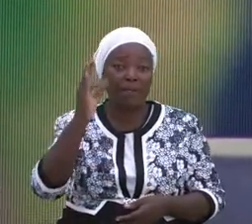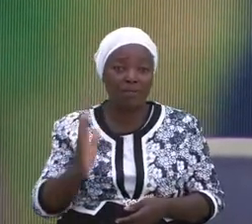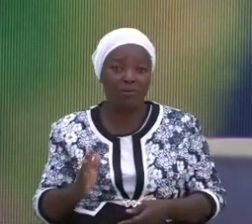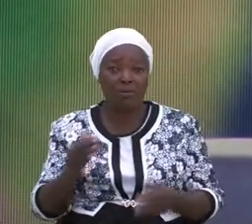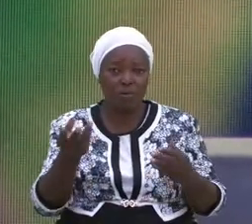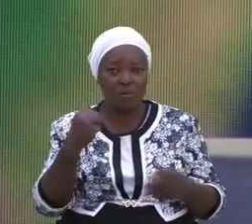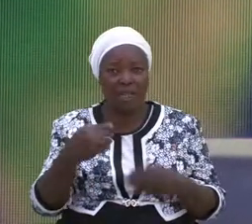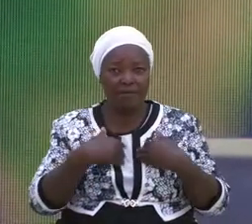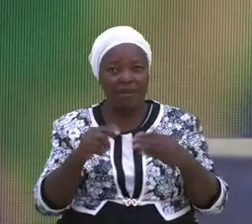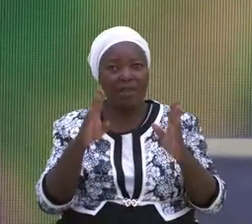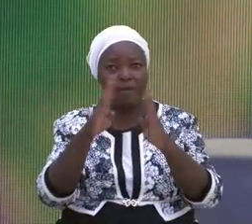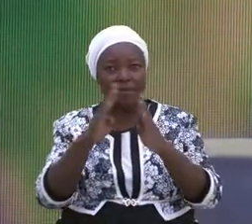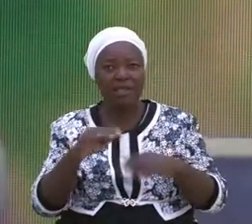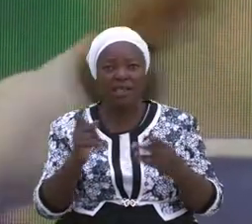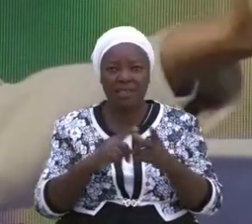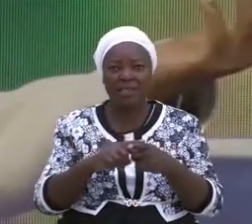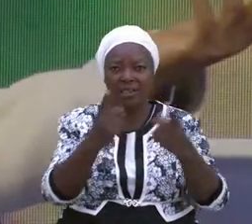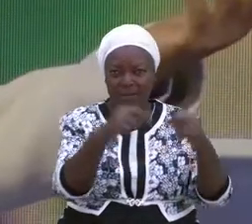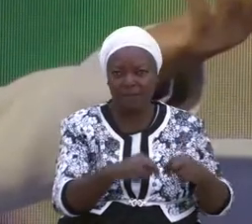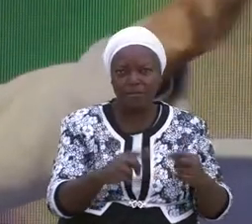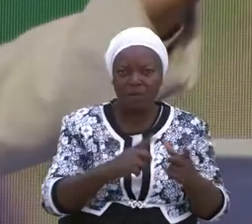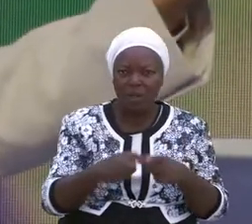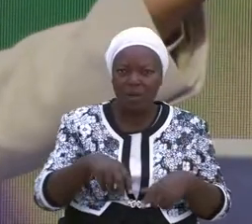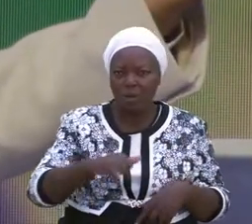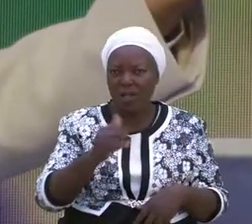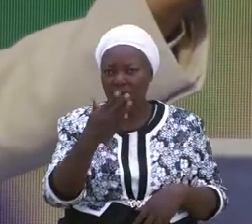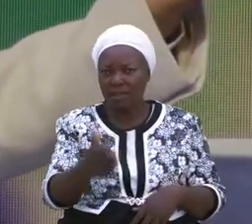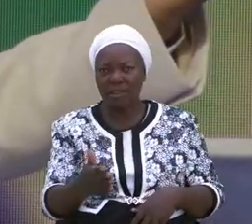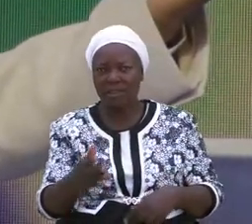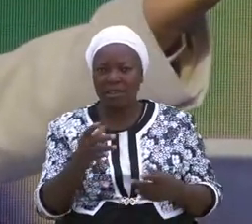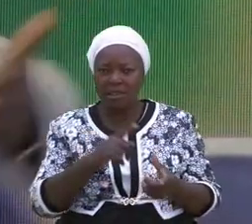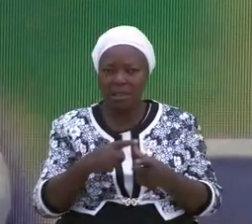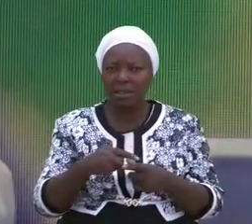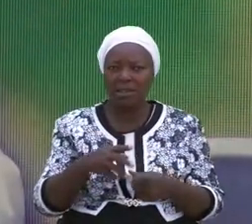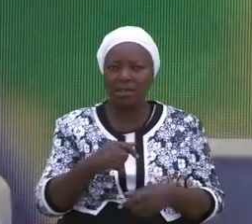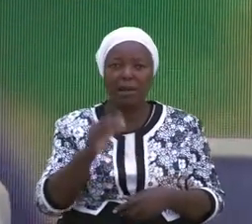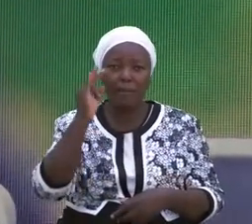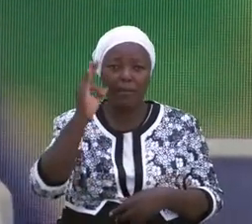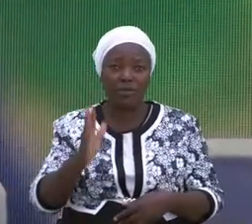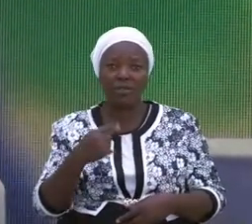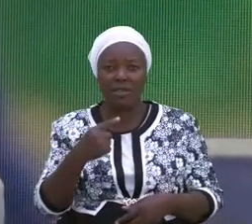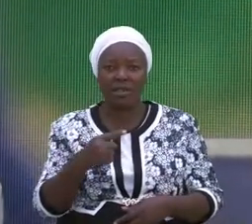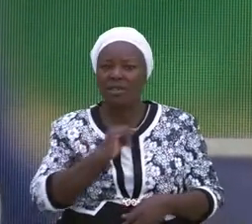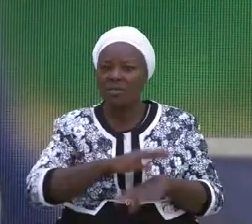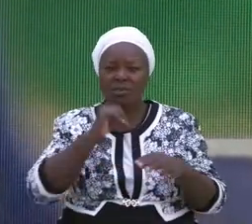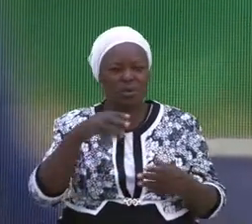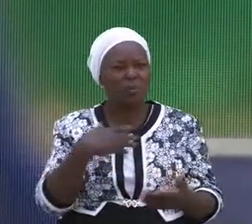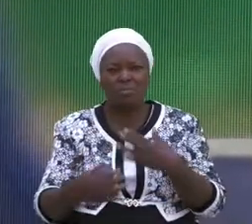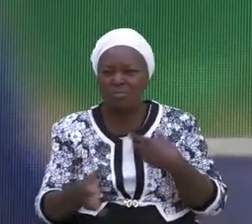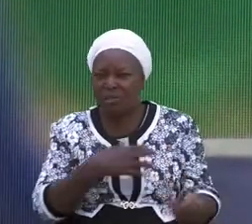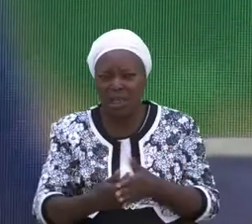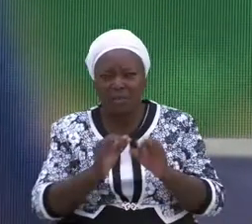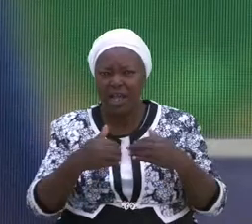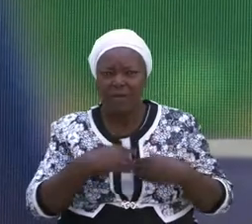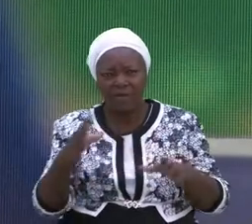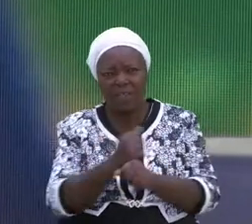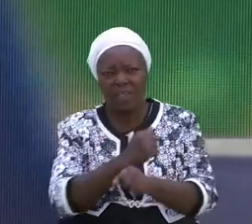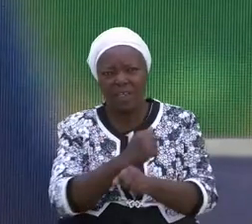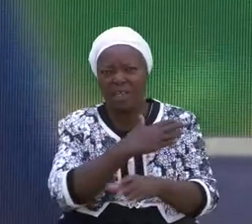while in the audience, I said, doesn't matter. If they are taking away the reproductive